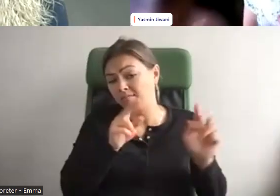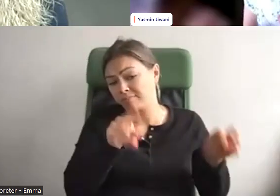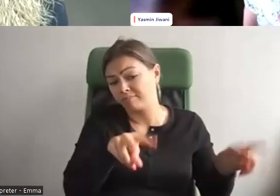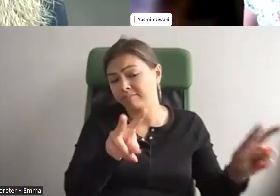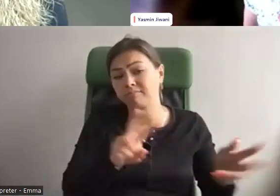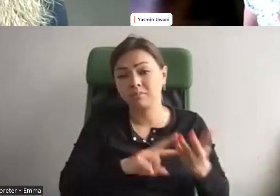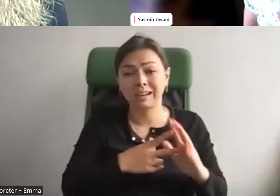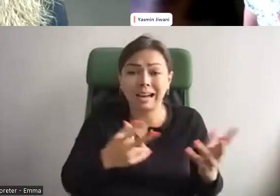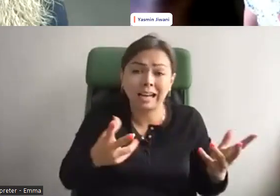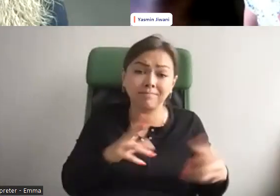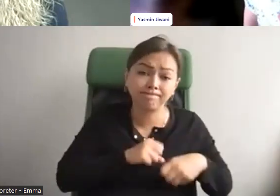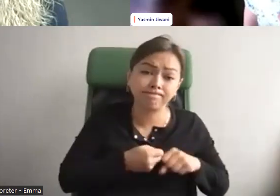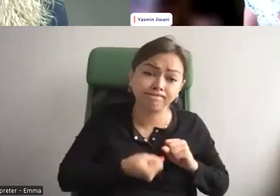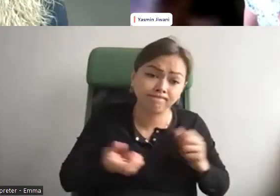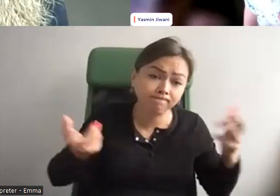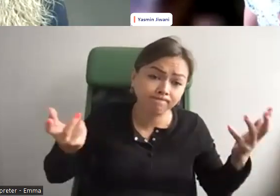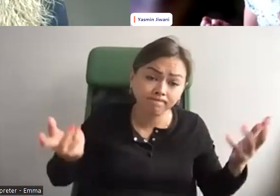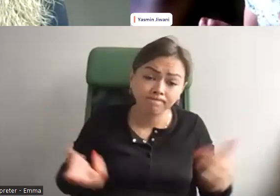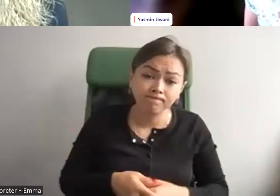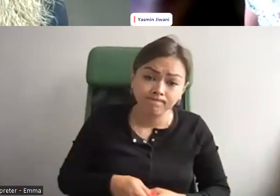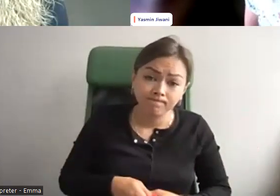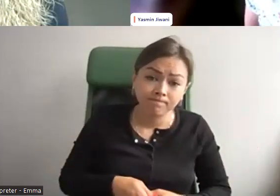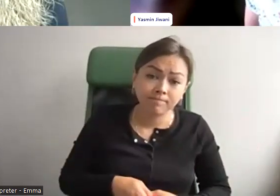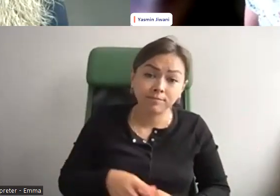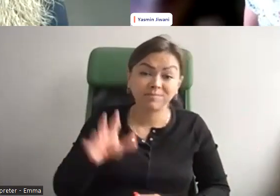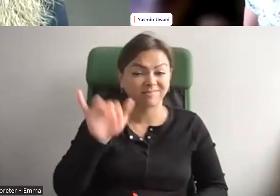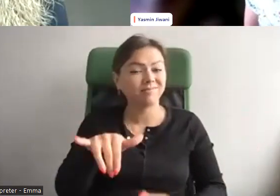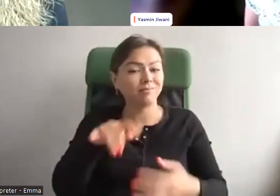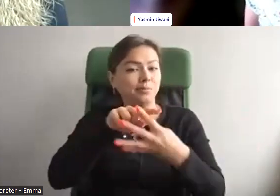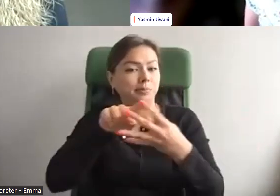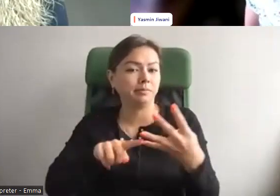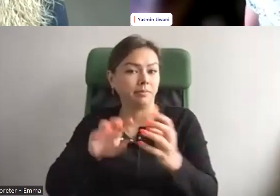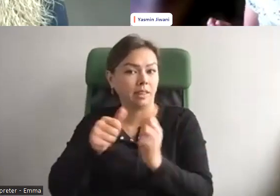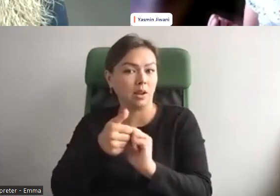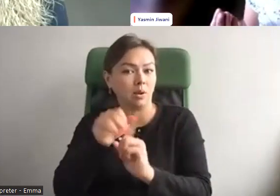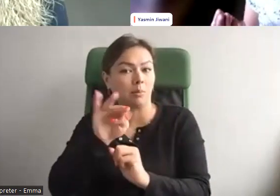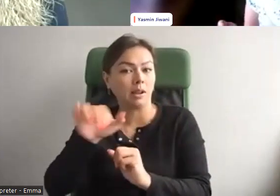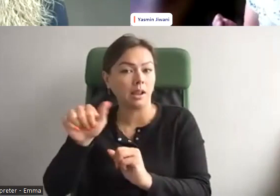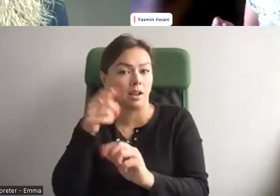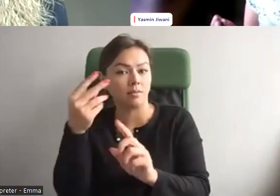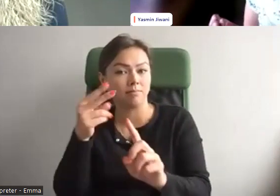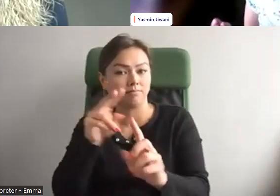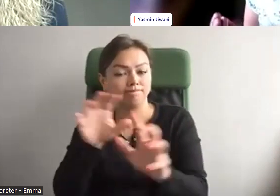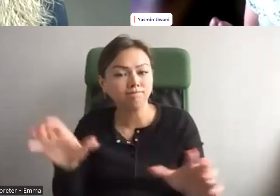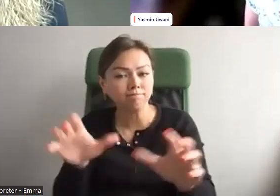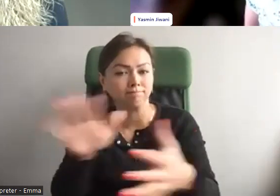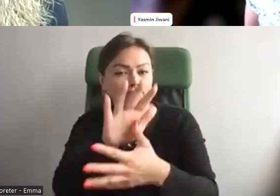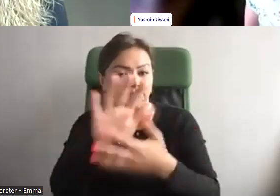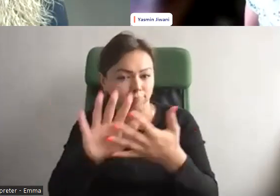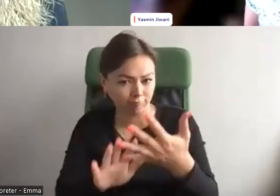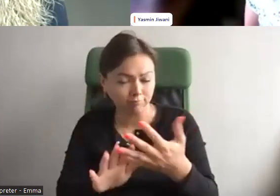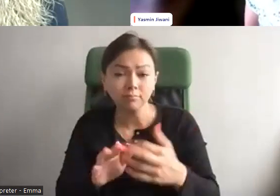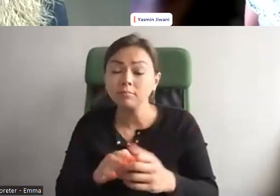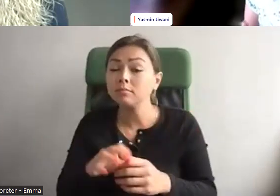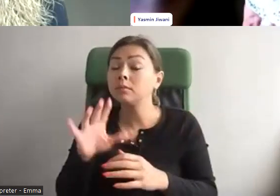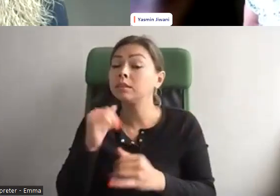So these are sort of some of the other ways in which the media do this. And finally, the sexist and racist undertones